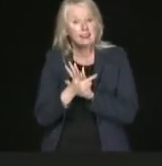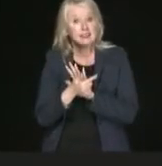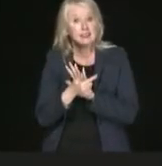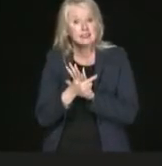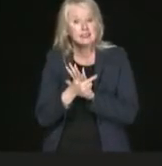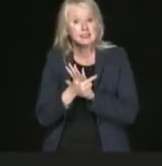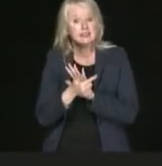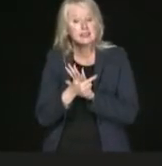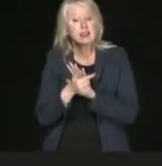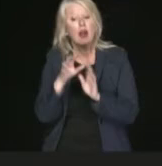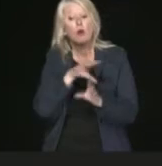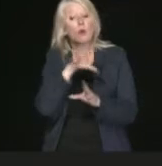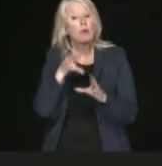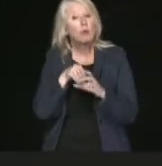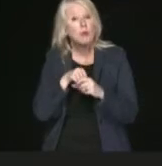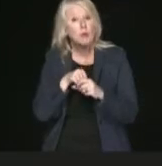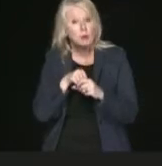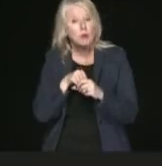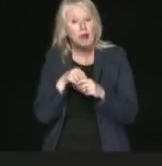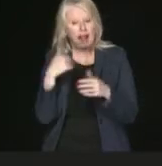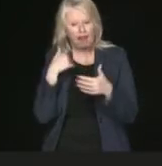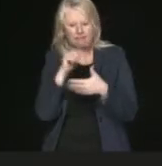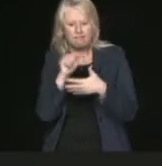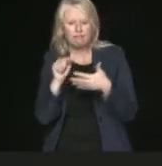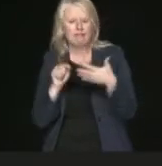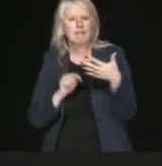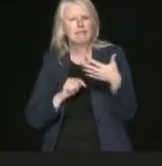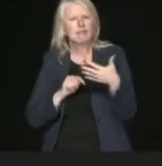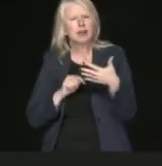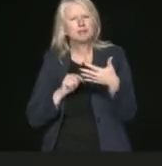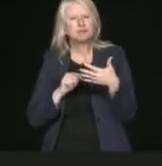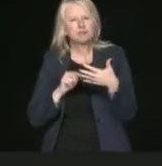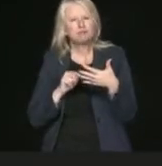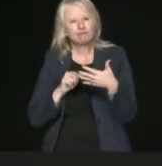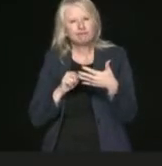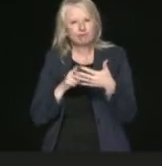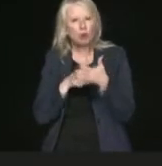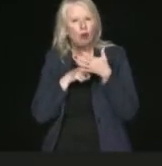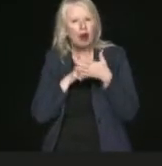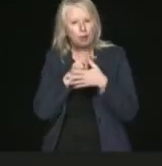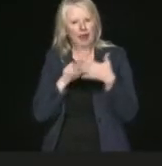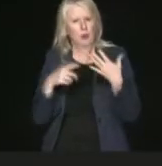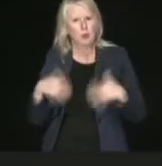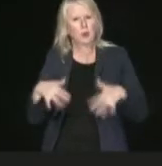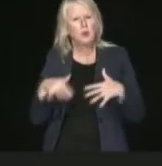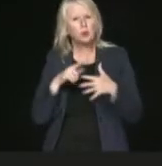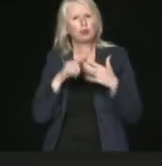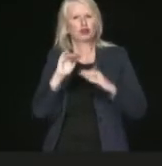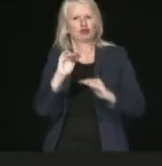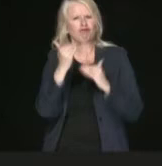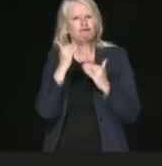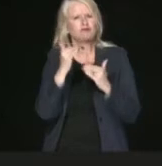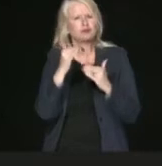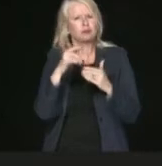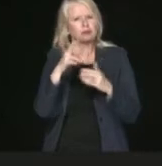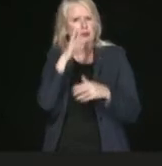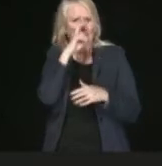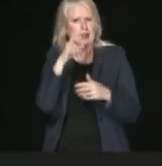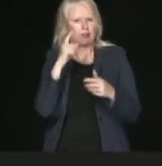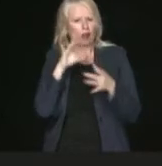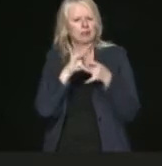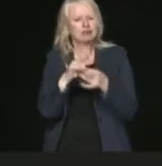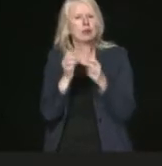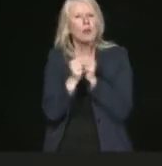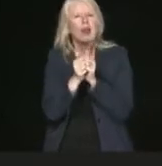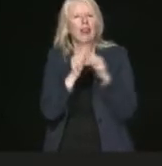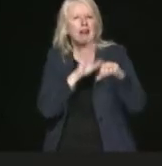it includes fairly stringent requirements in terms of consultations, and we are